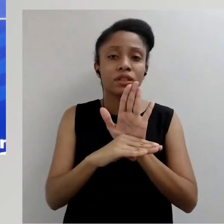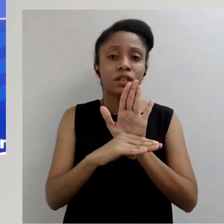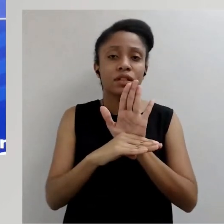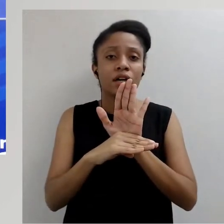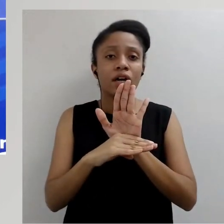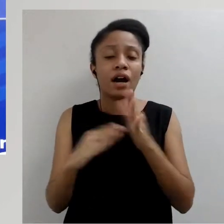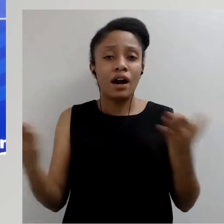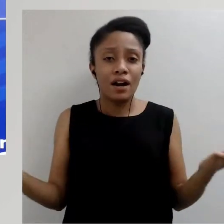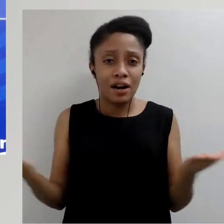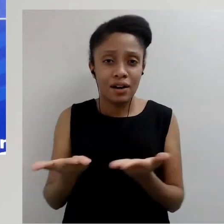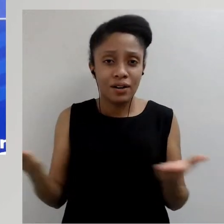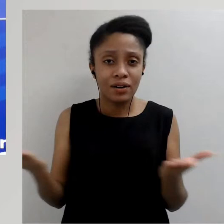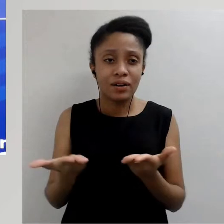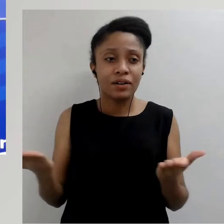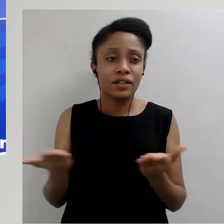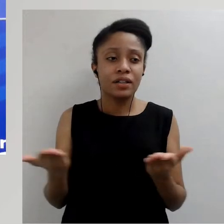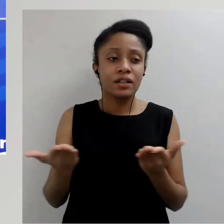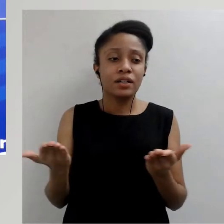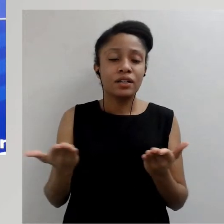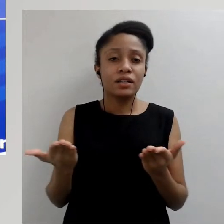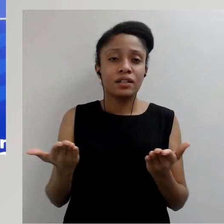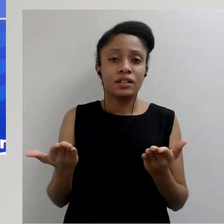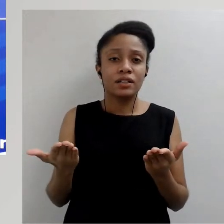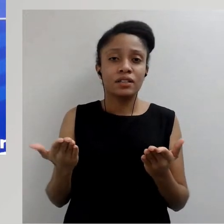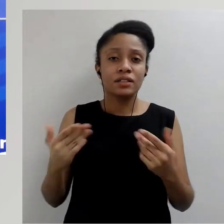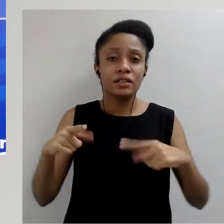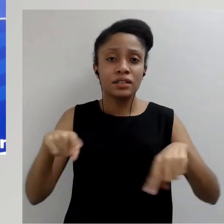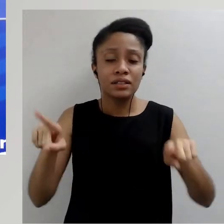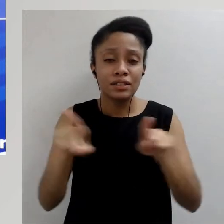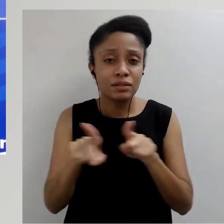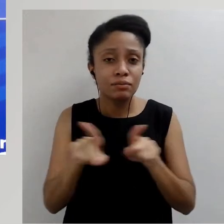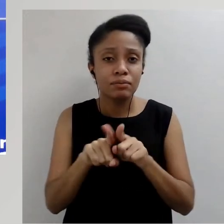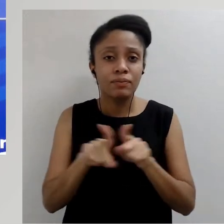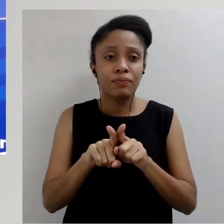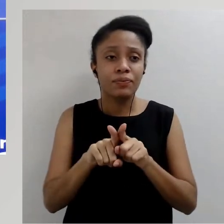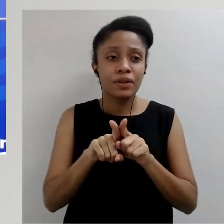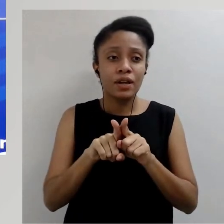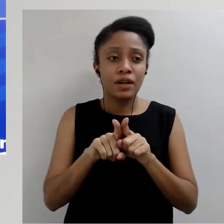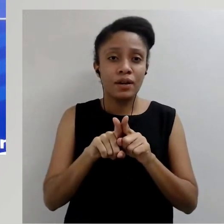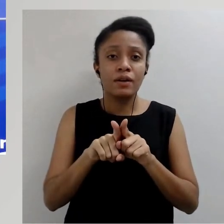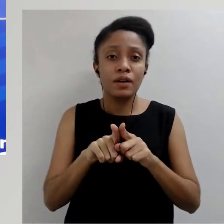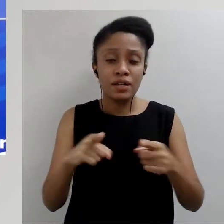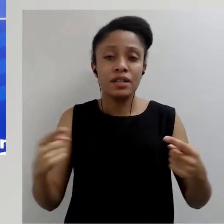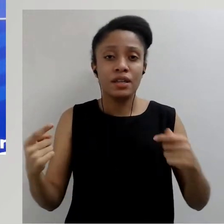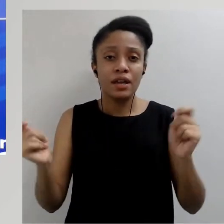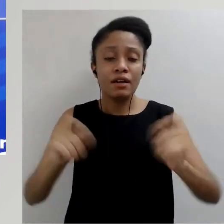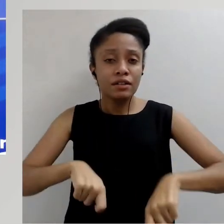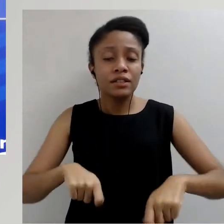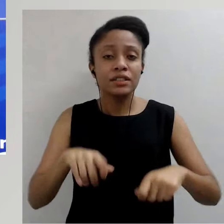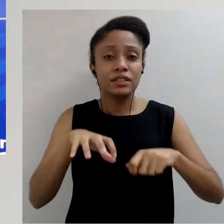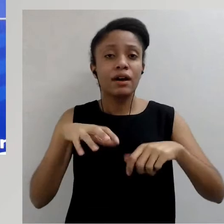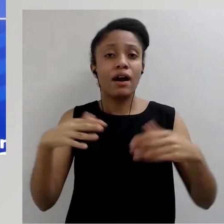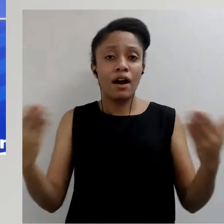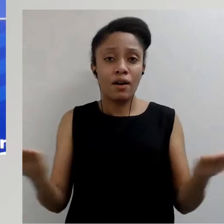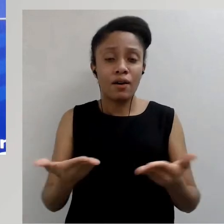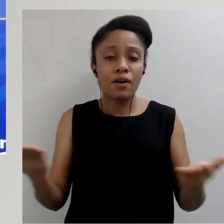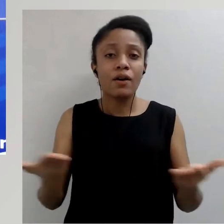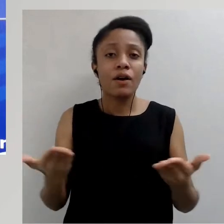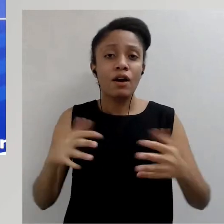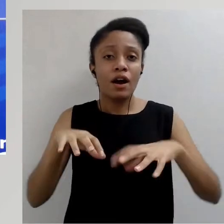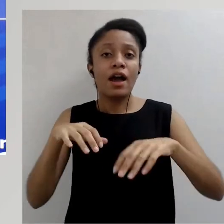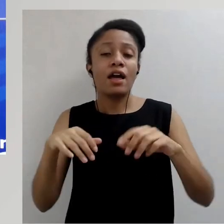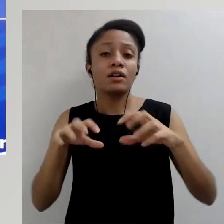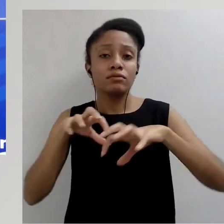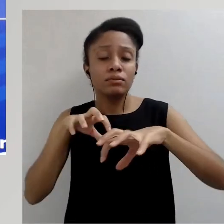better service, it's what it's being the difference factor